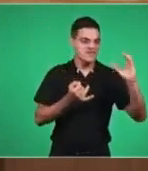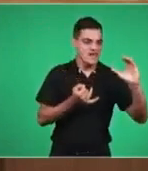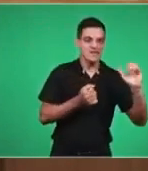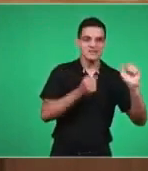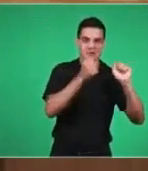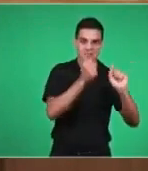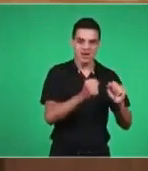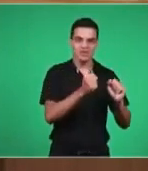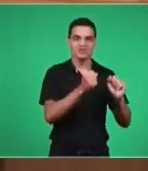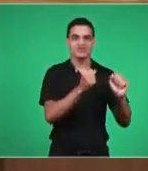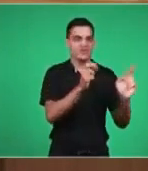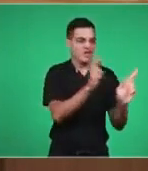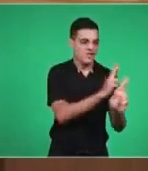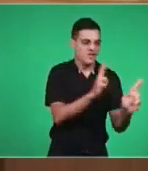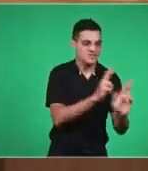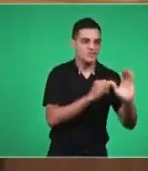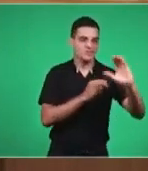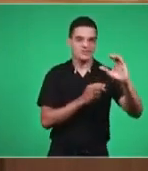Can science